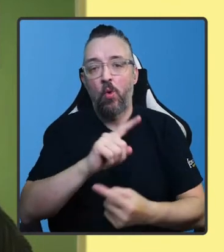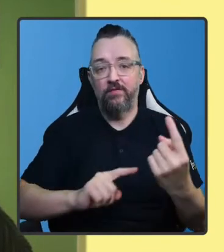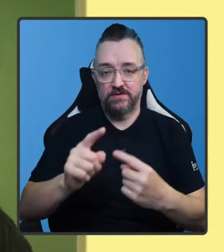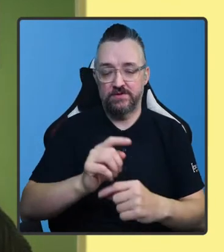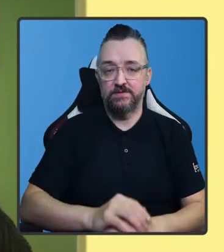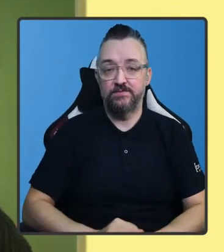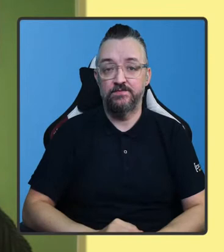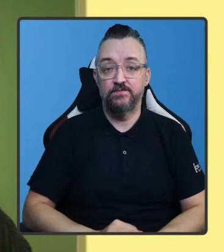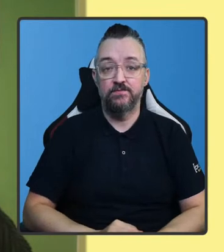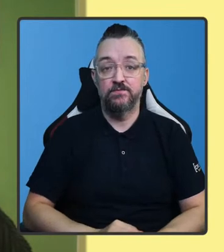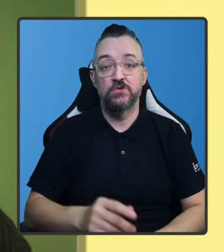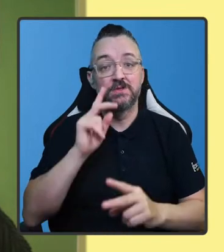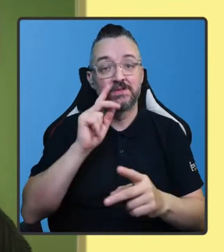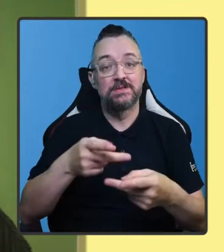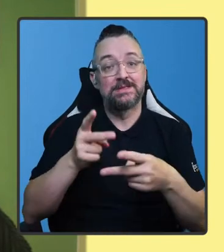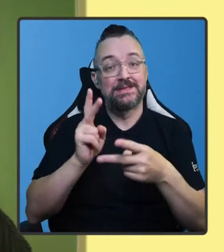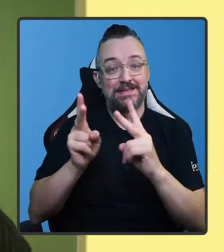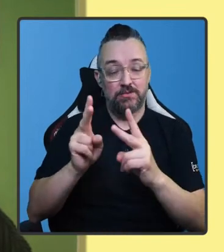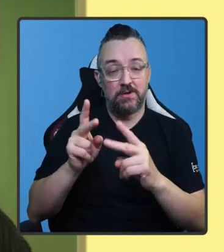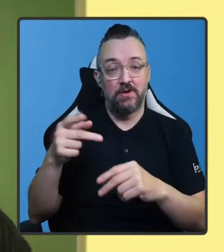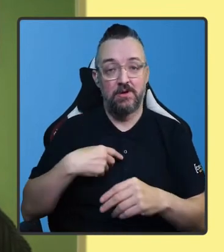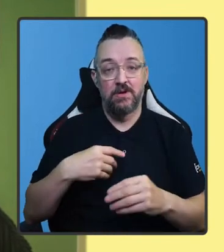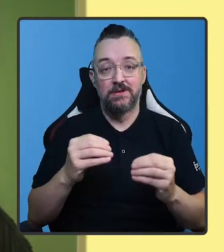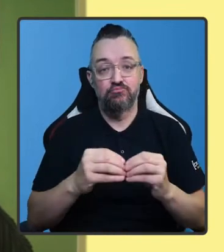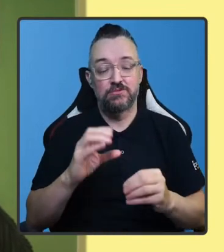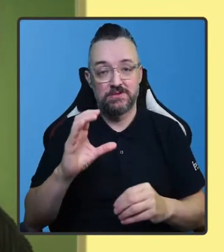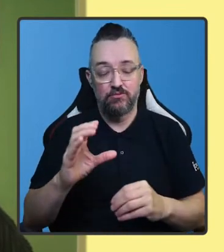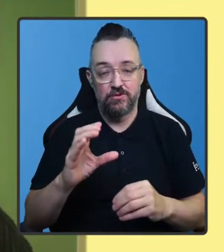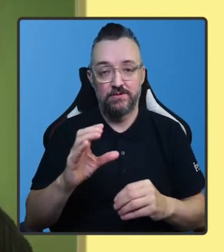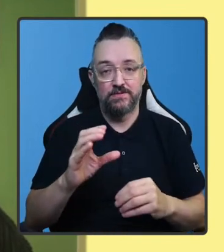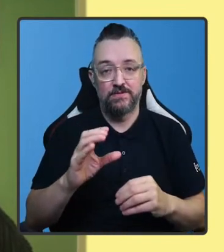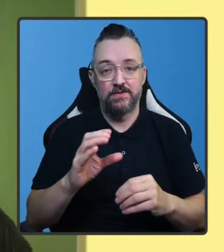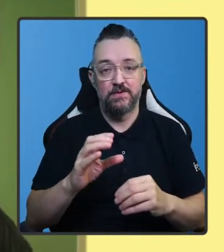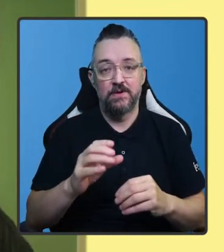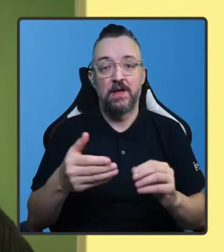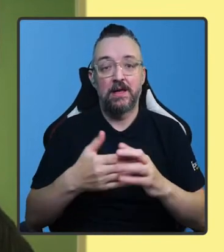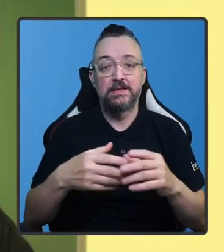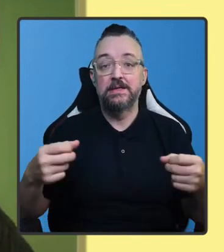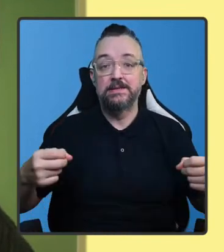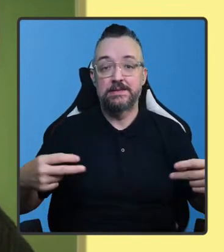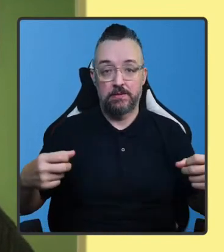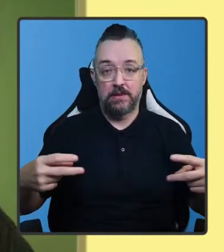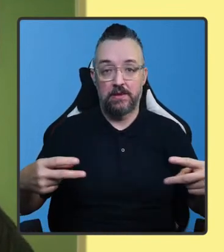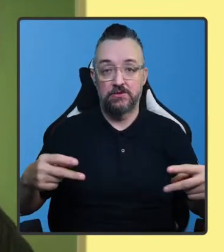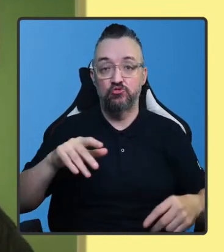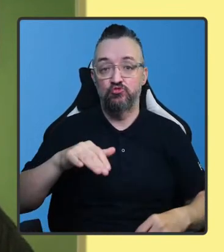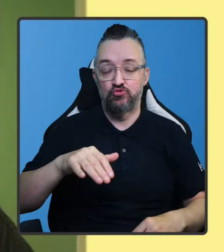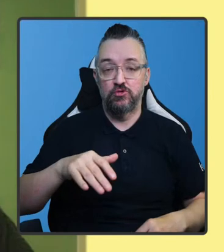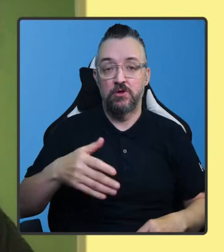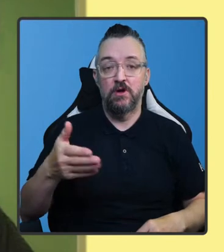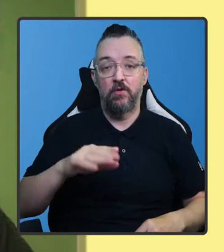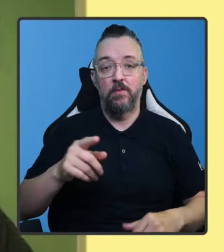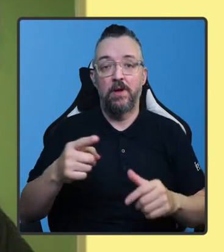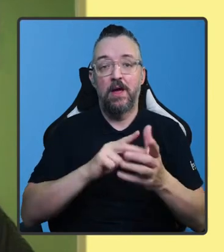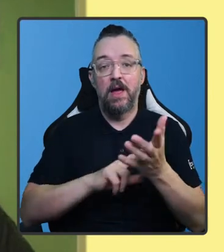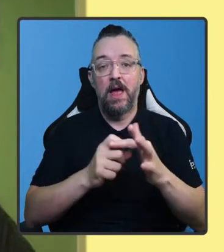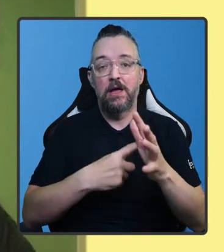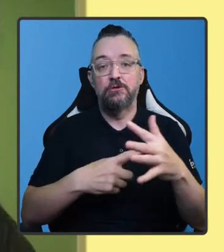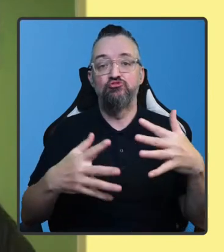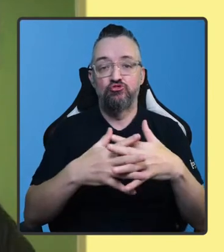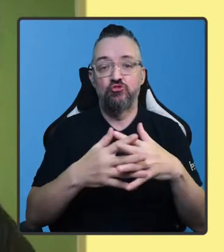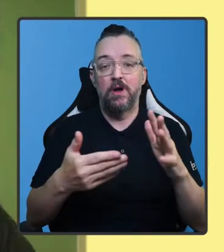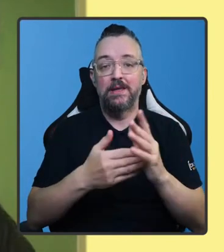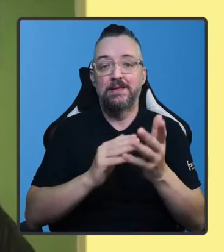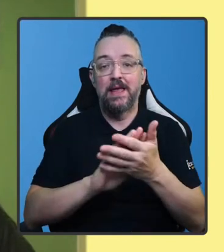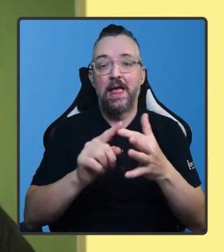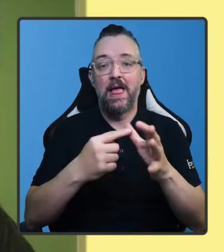also see Bruce doing sign language interpretation today. And we have subtitling on screen too from Andrew and Heather.